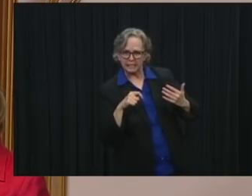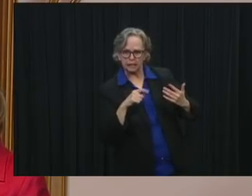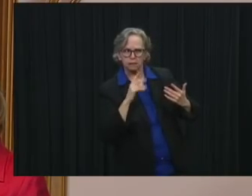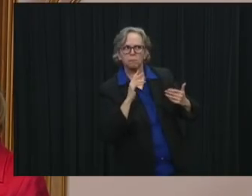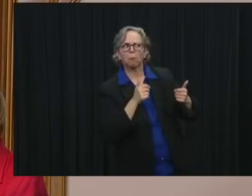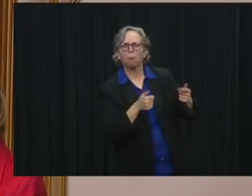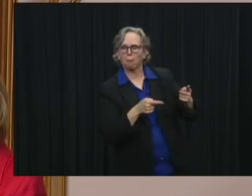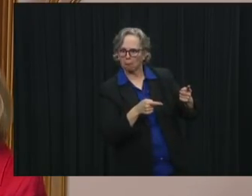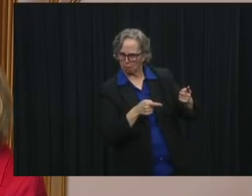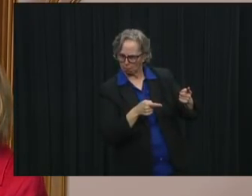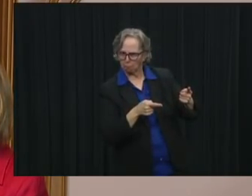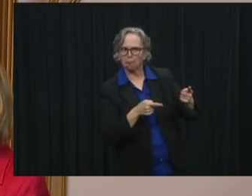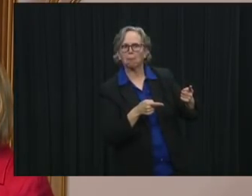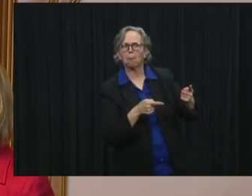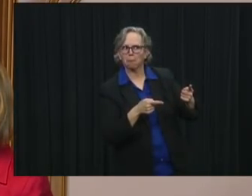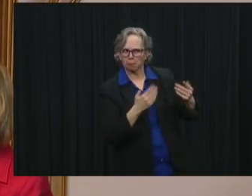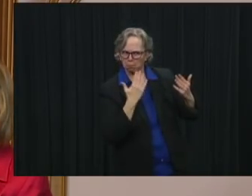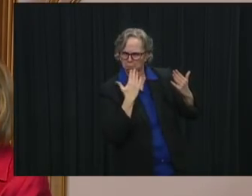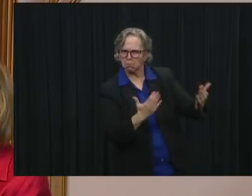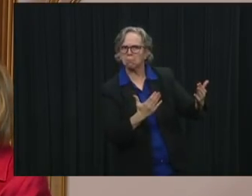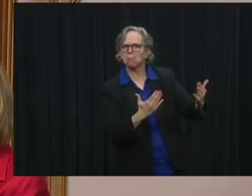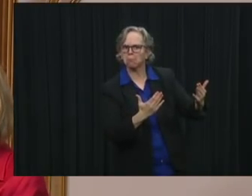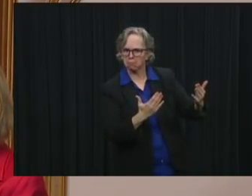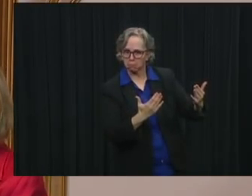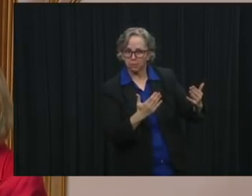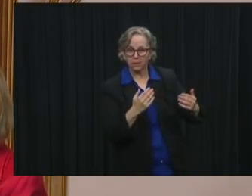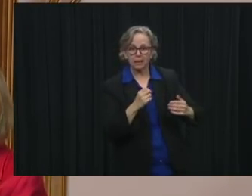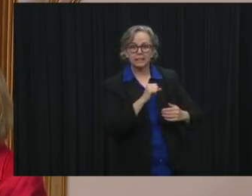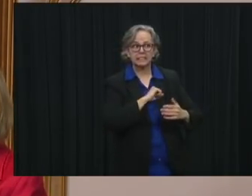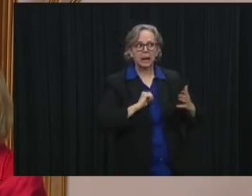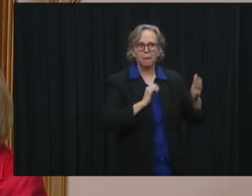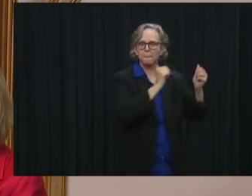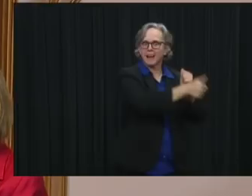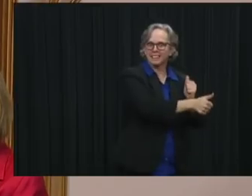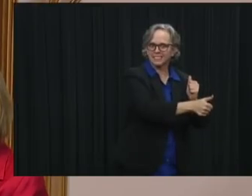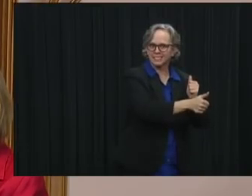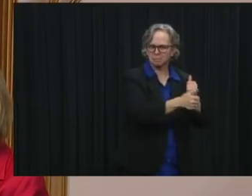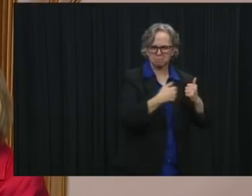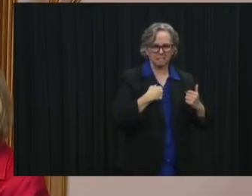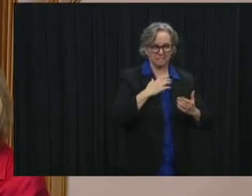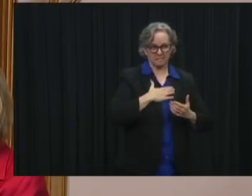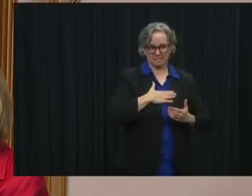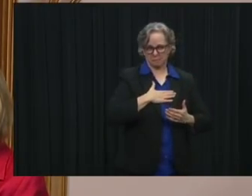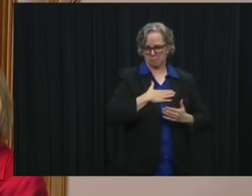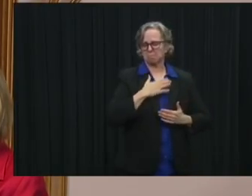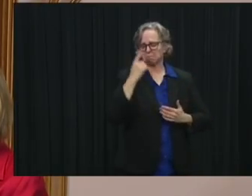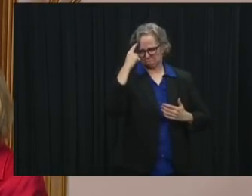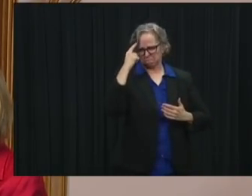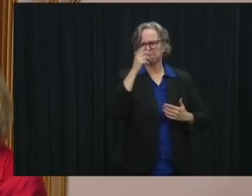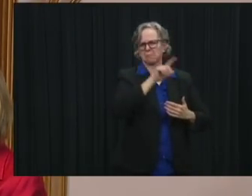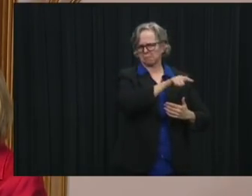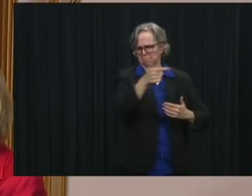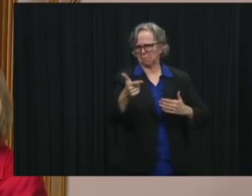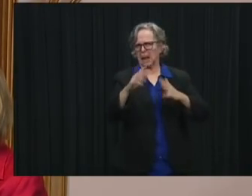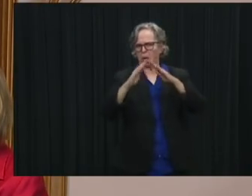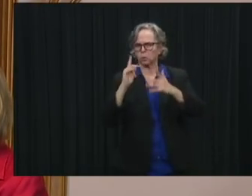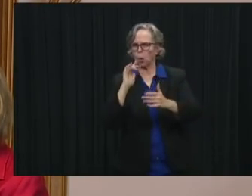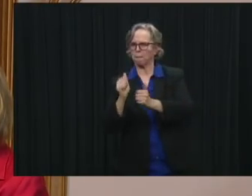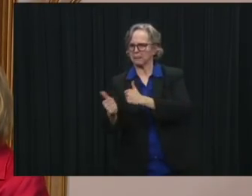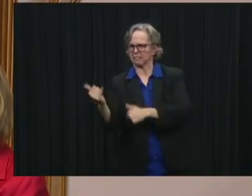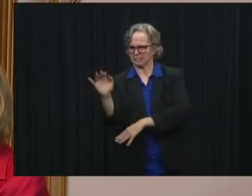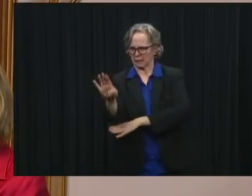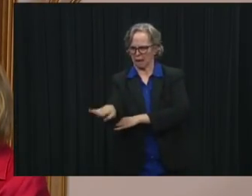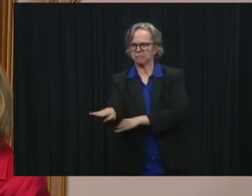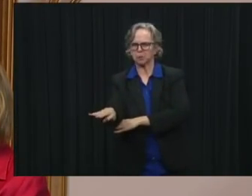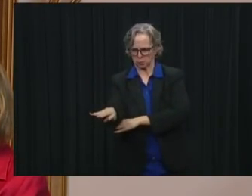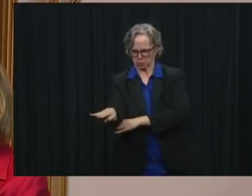much. The Senate has passed the bill. The House, I believe, will take the bill up later this afternoon. Let me thank